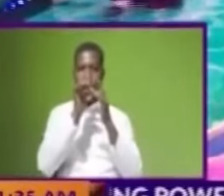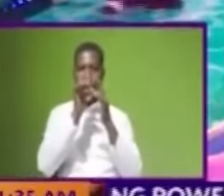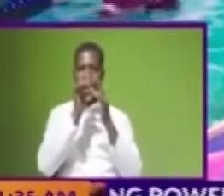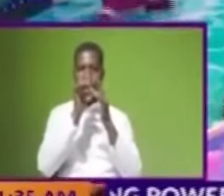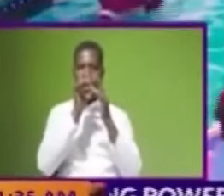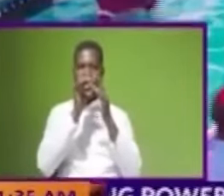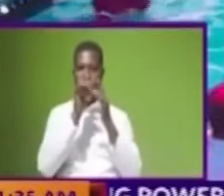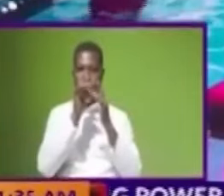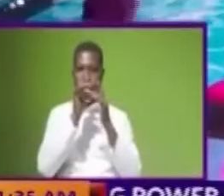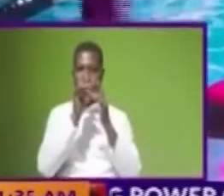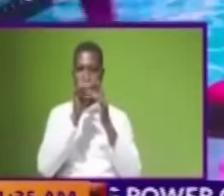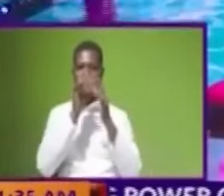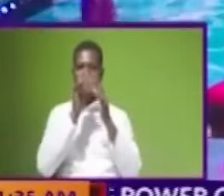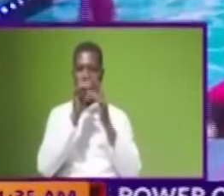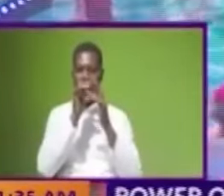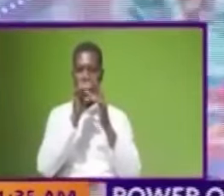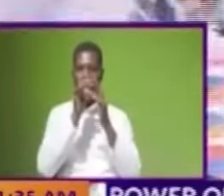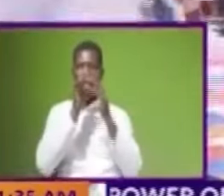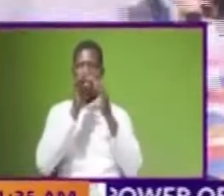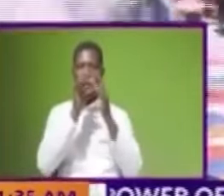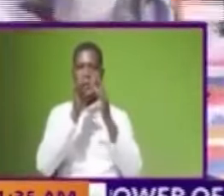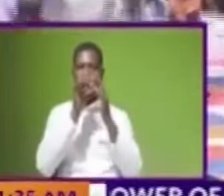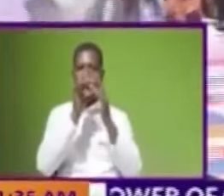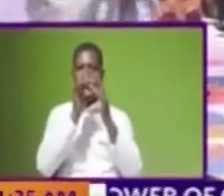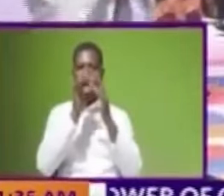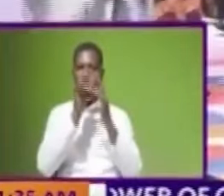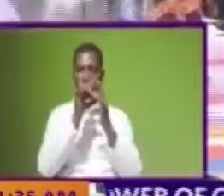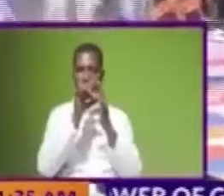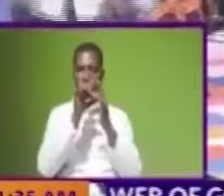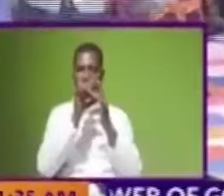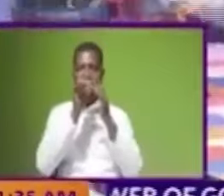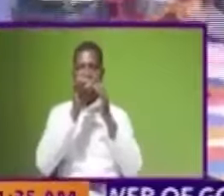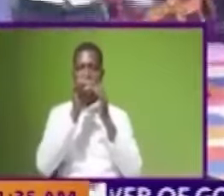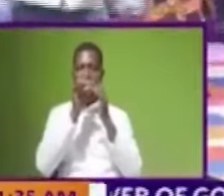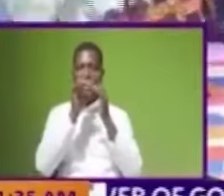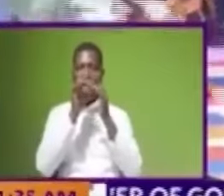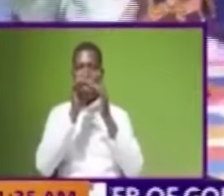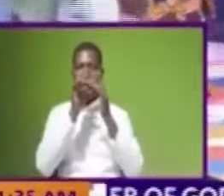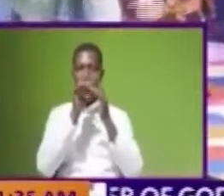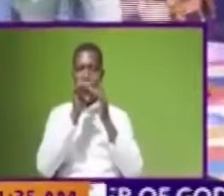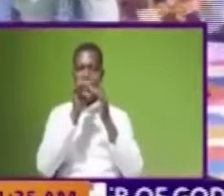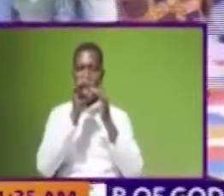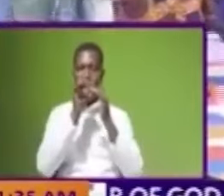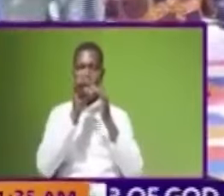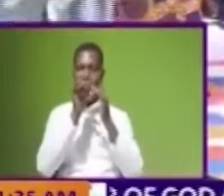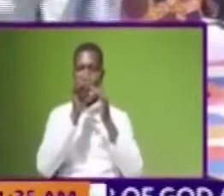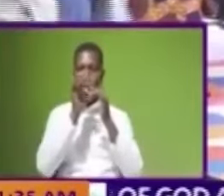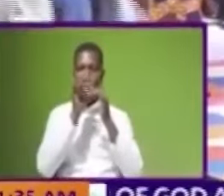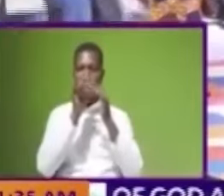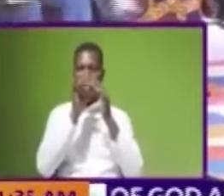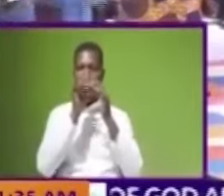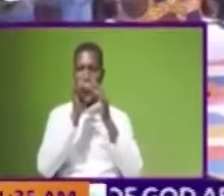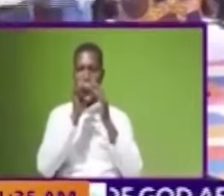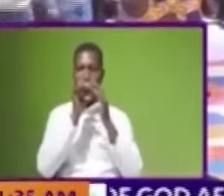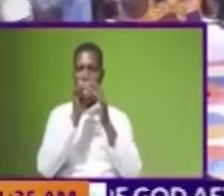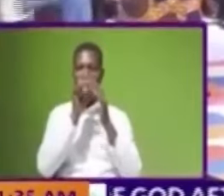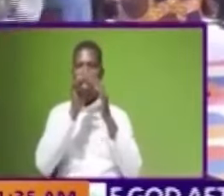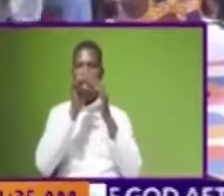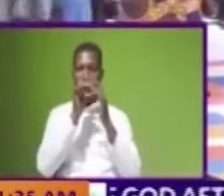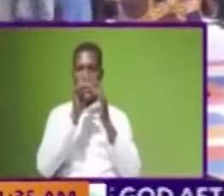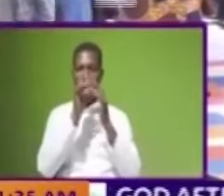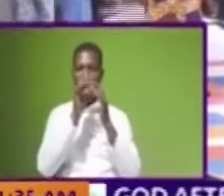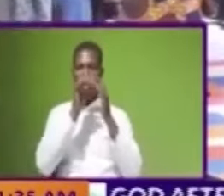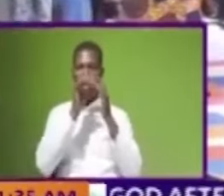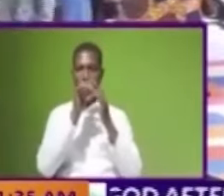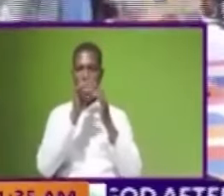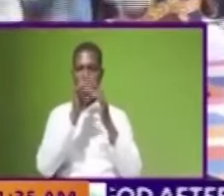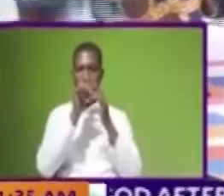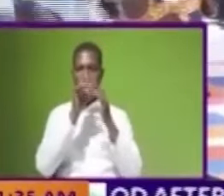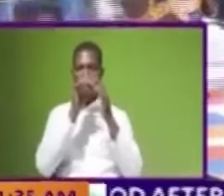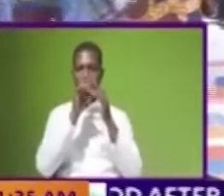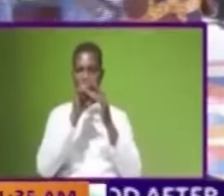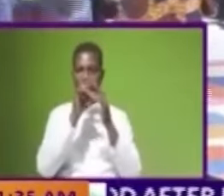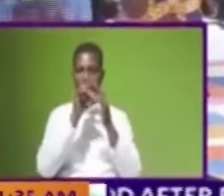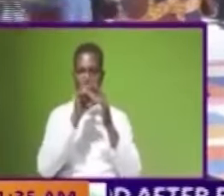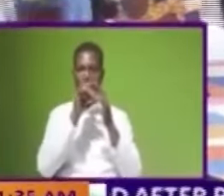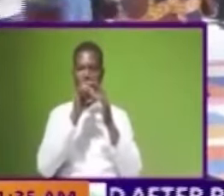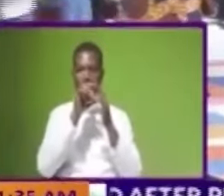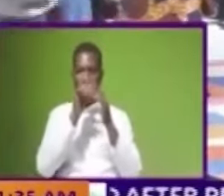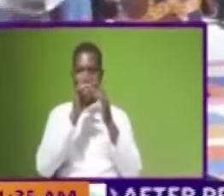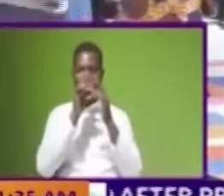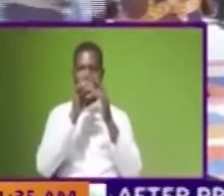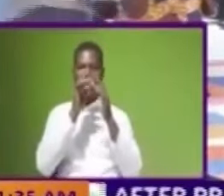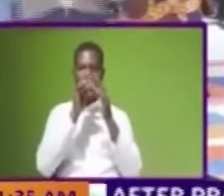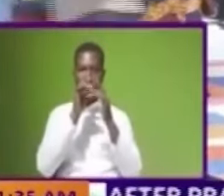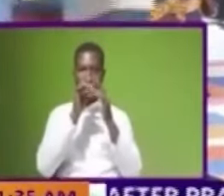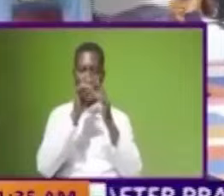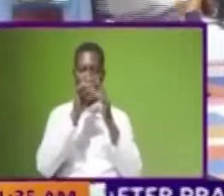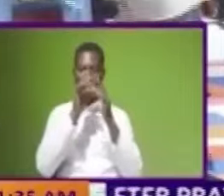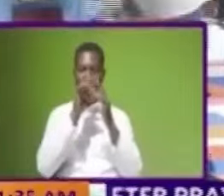him say, Auntie Steve, and two young high Steve won't solely, and ye messin' ye mel corner style be a b, nam papa catch him say, or pamacho,